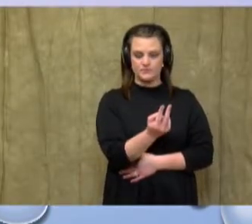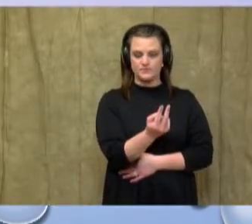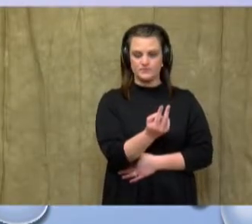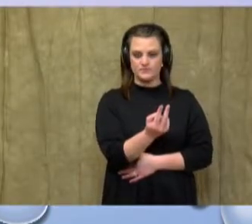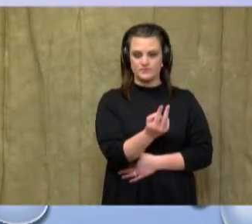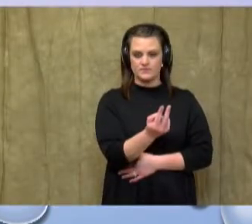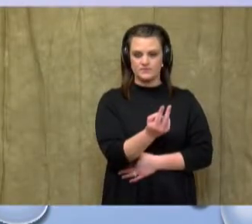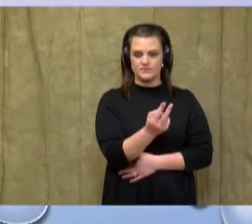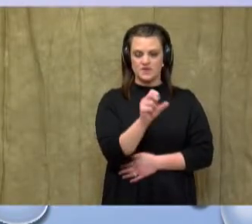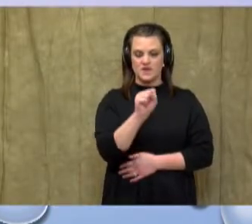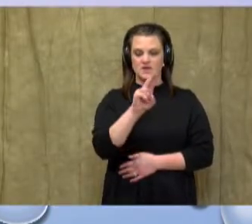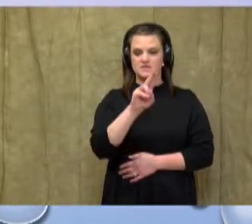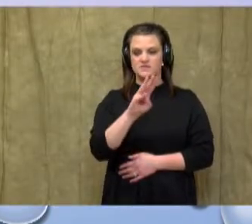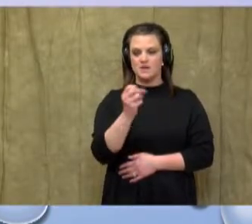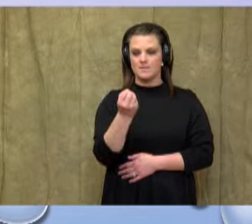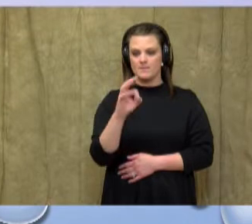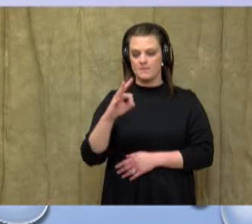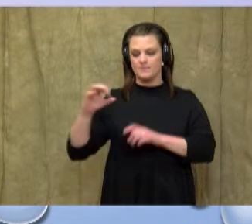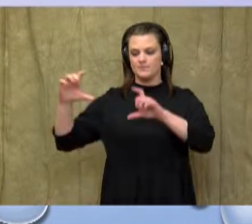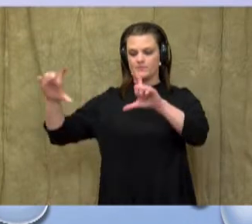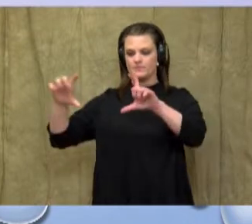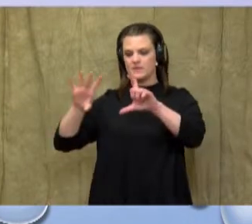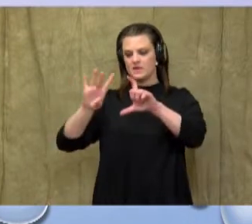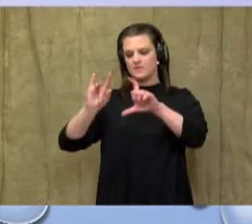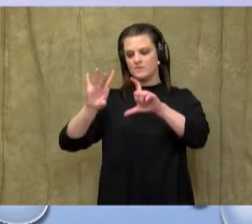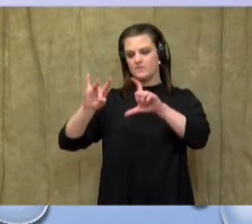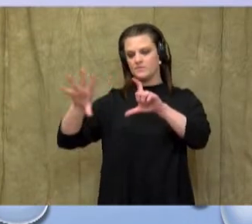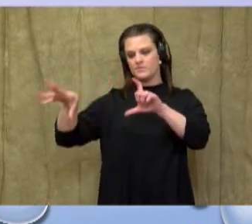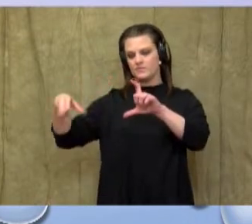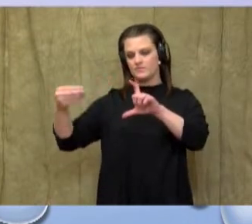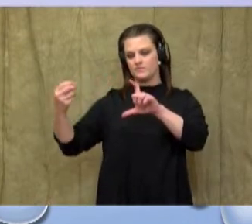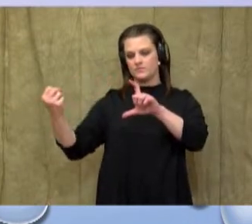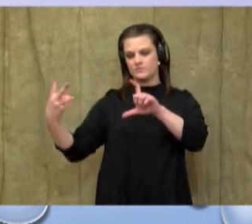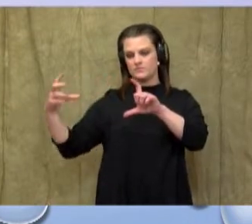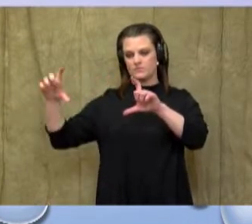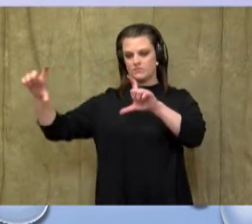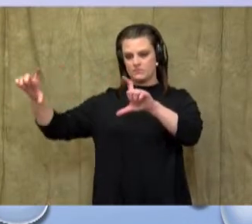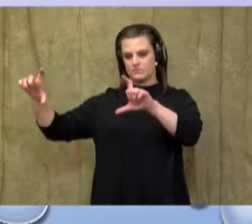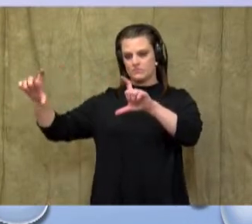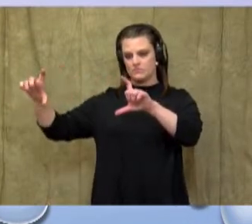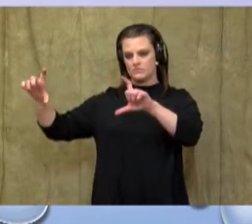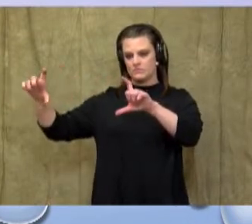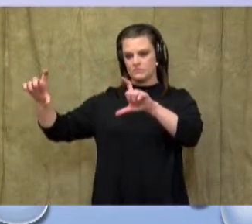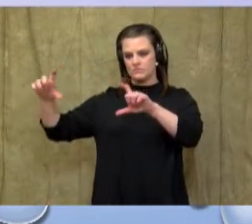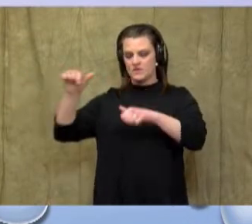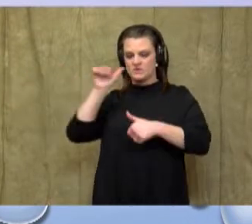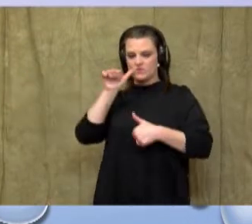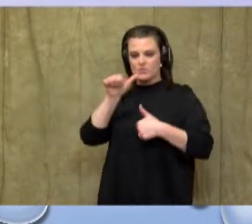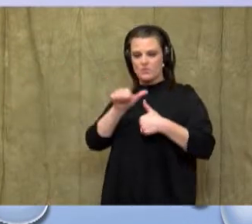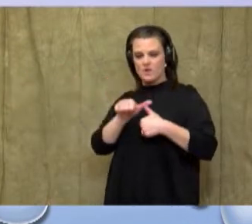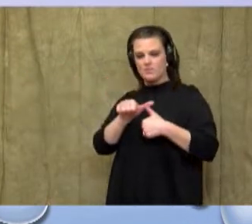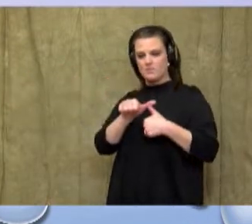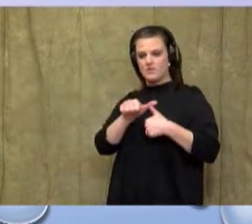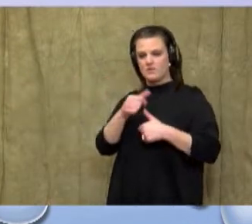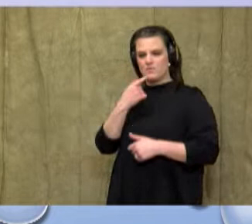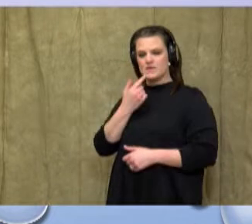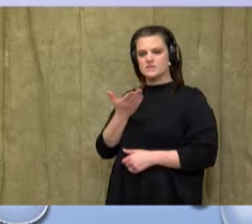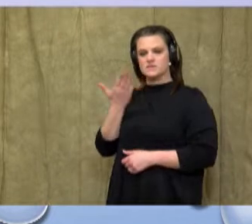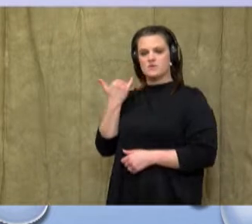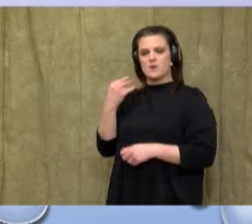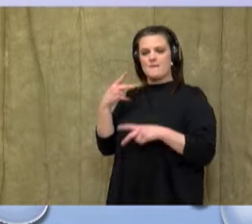the sum of 18 and 12. Remember what I said